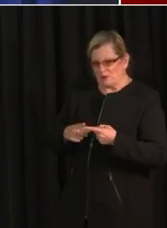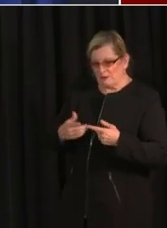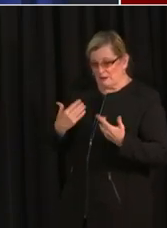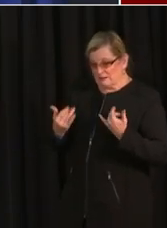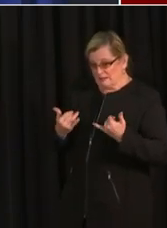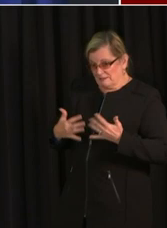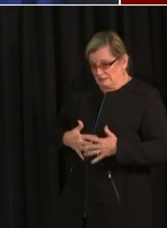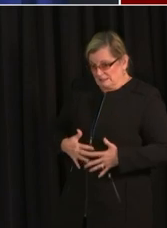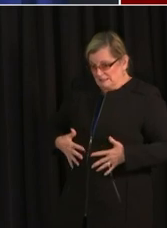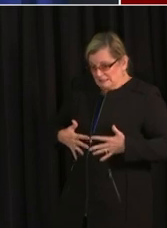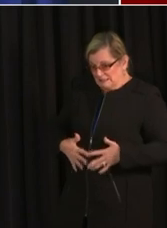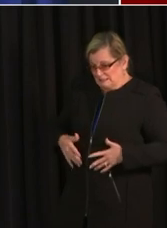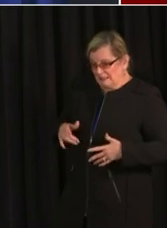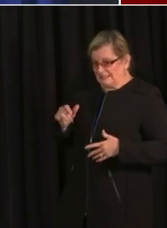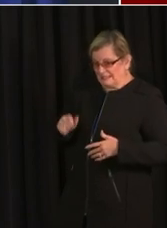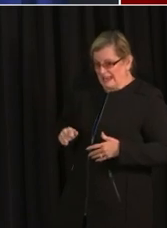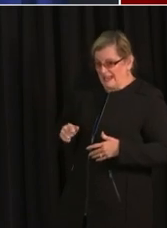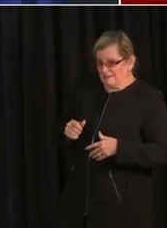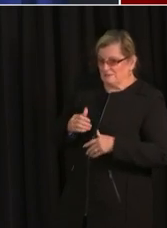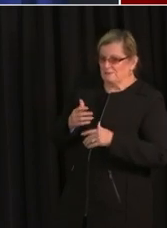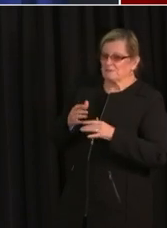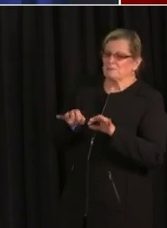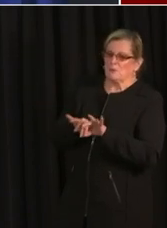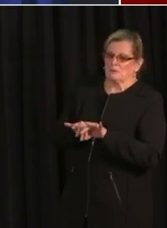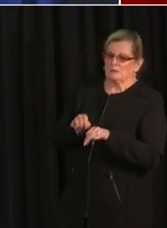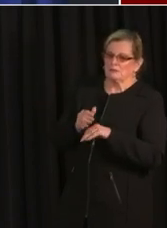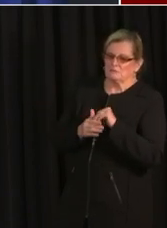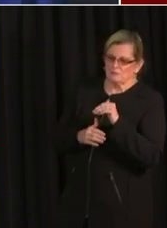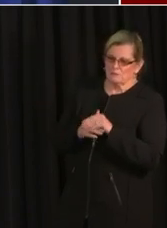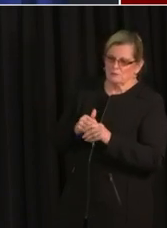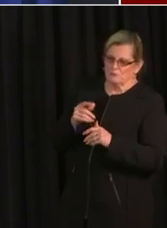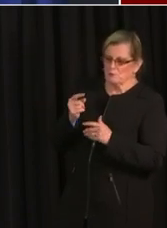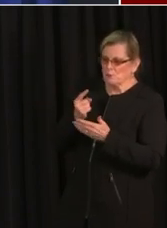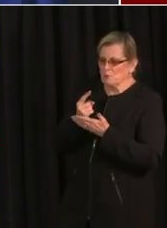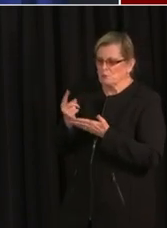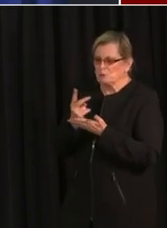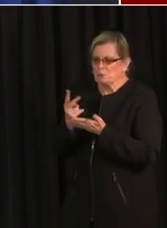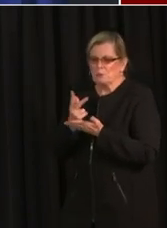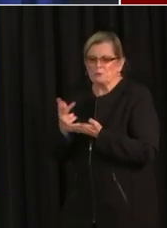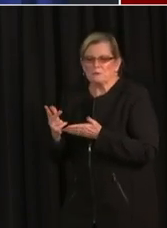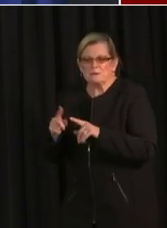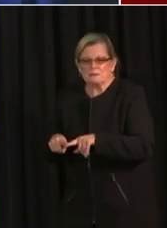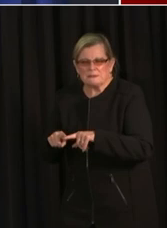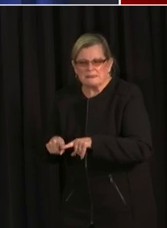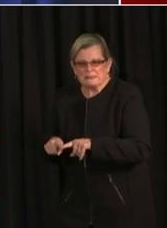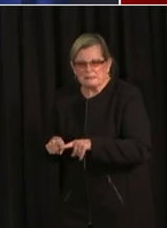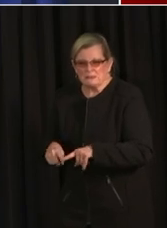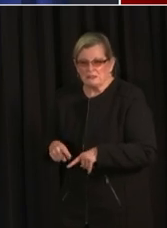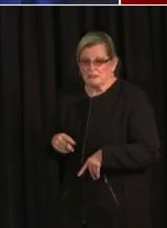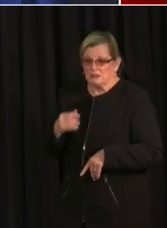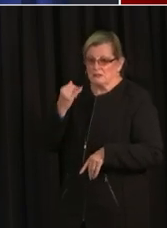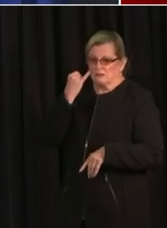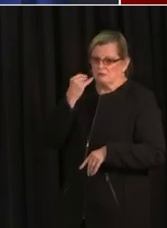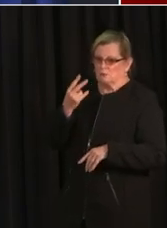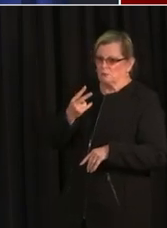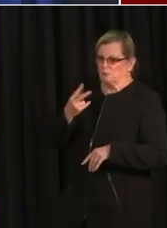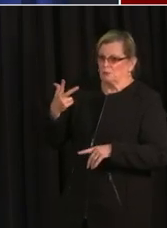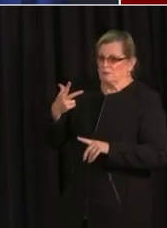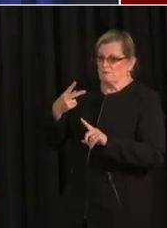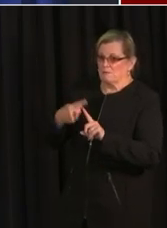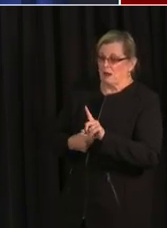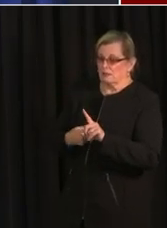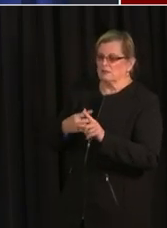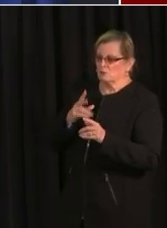should happen to relieve that discomfort, you may be able to delay it for 2 weeks or 3 weeks, but delaying it for 2 or 3 months may be